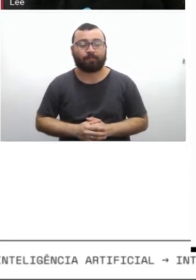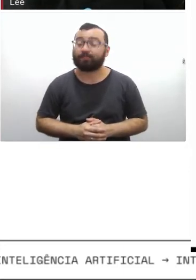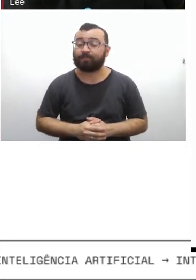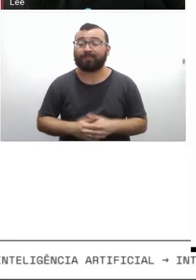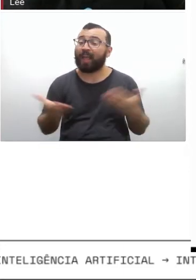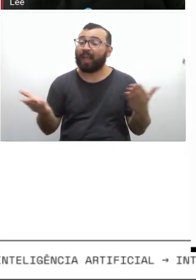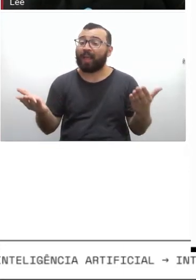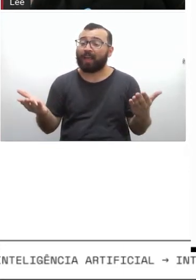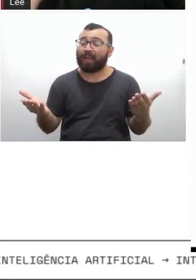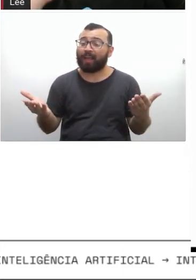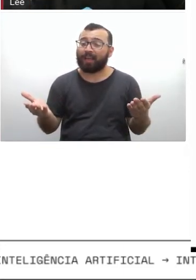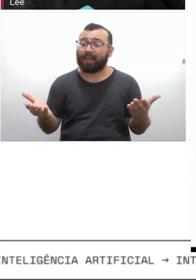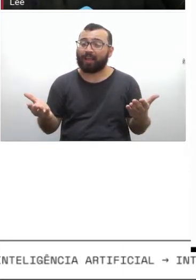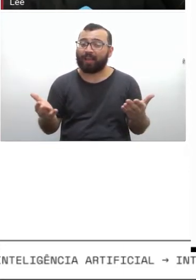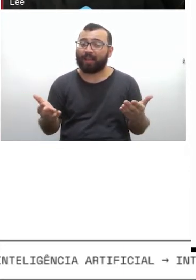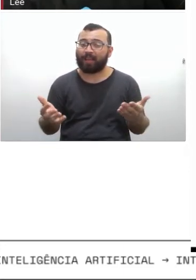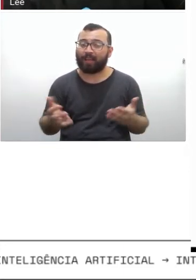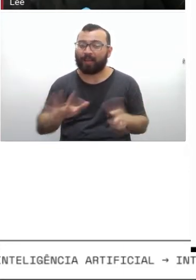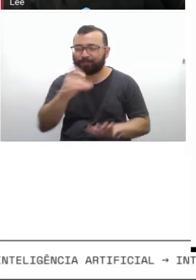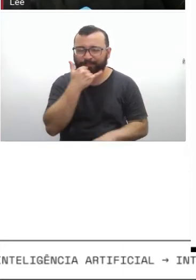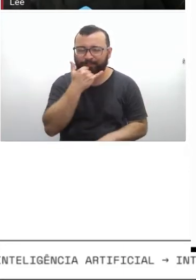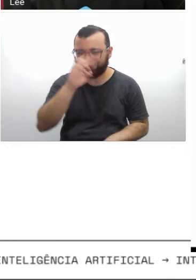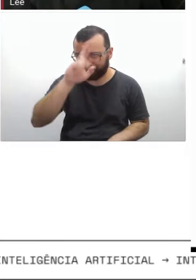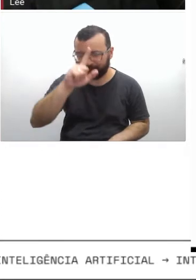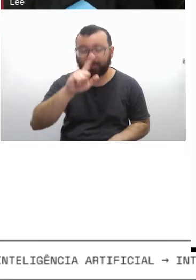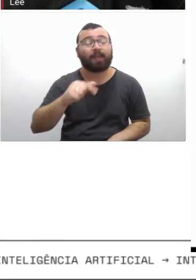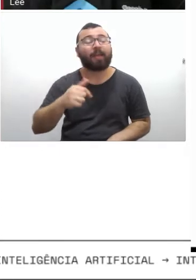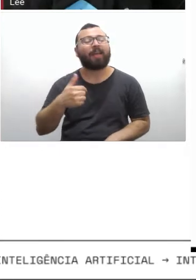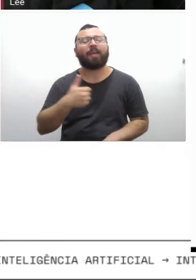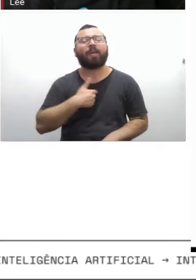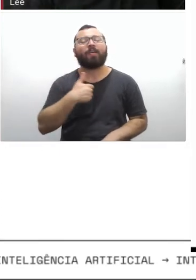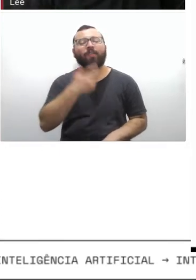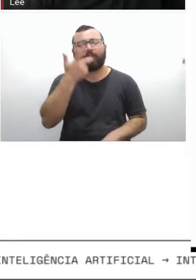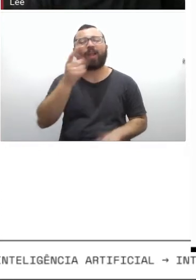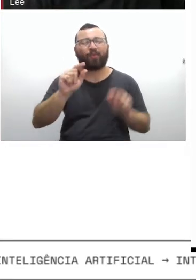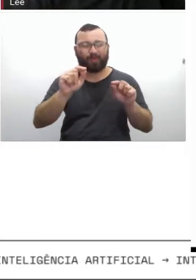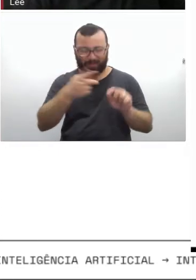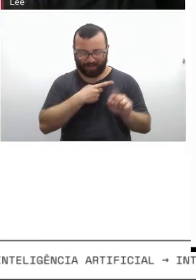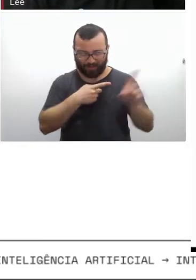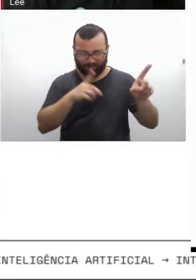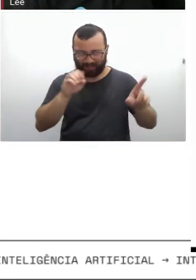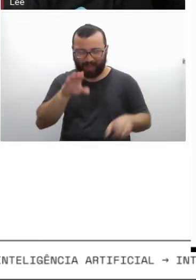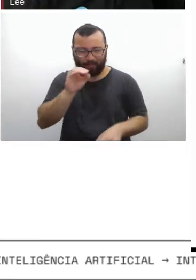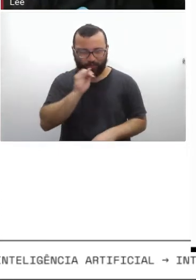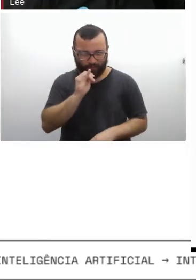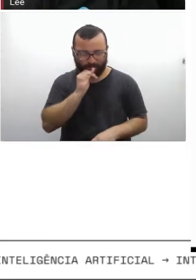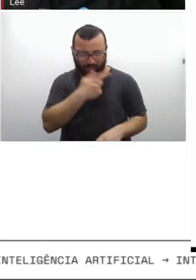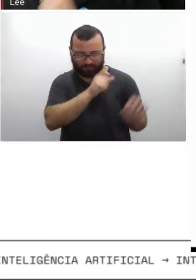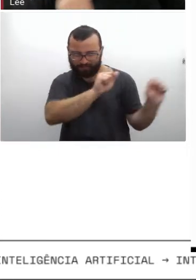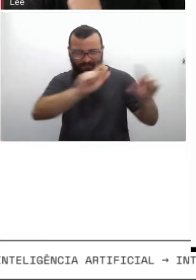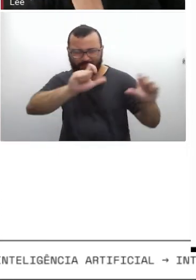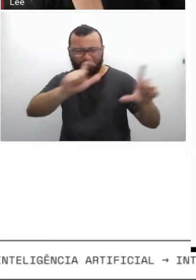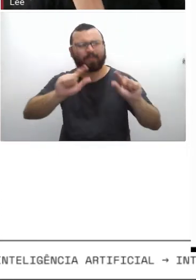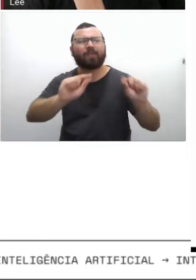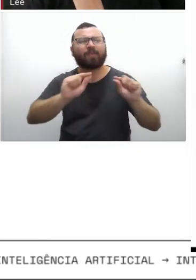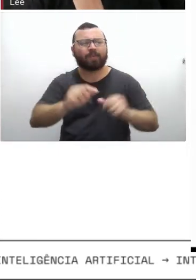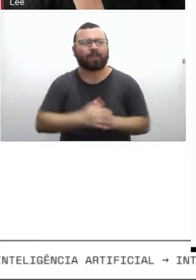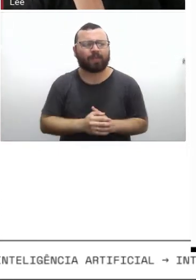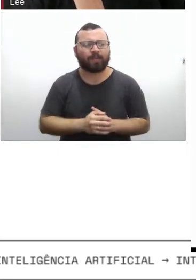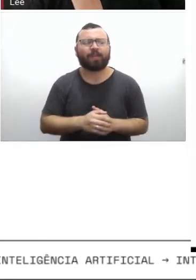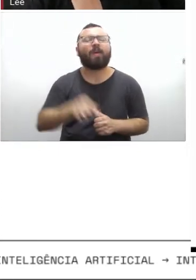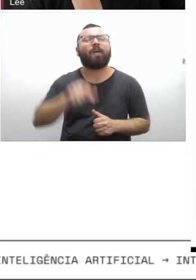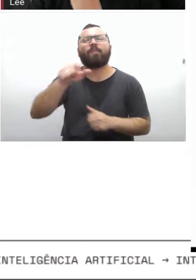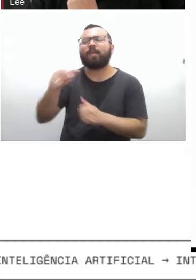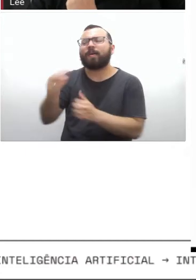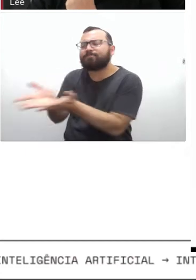Now, I also mentioned in my I also mentioned in my demo or in my slides that what you want to collect